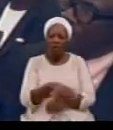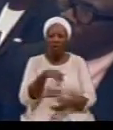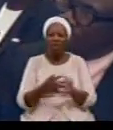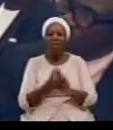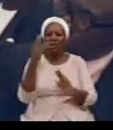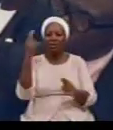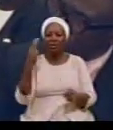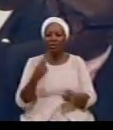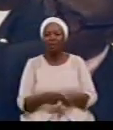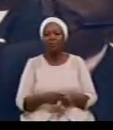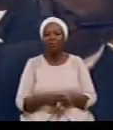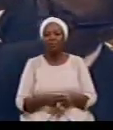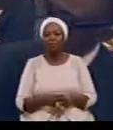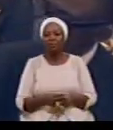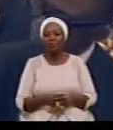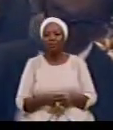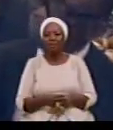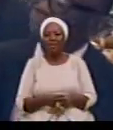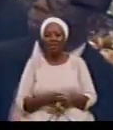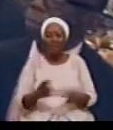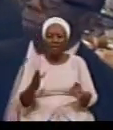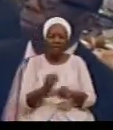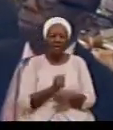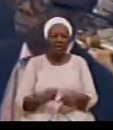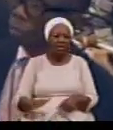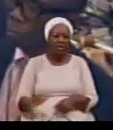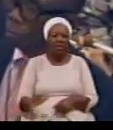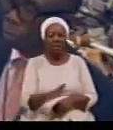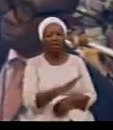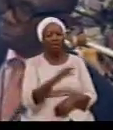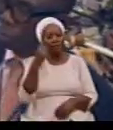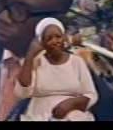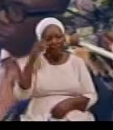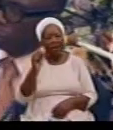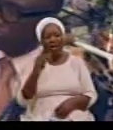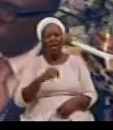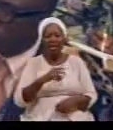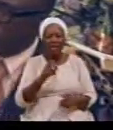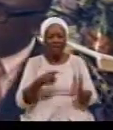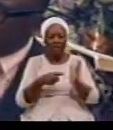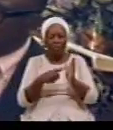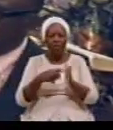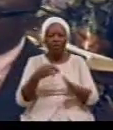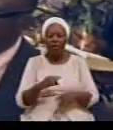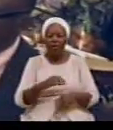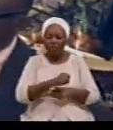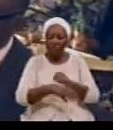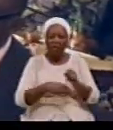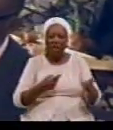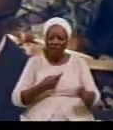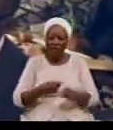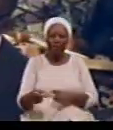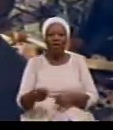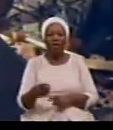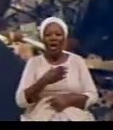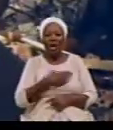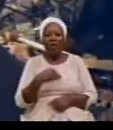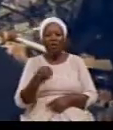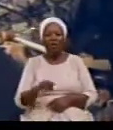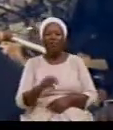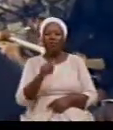name. Take them for an example of suffering affliction and of patience.